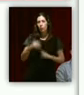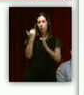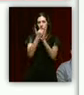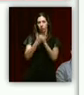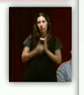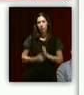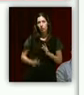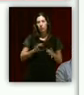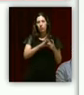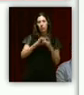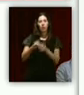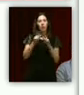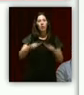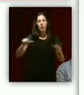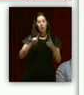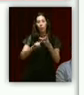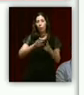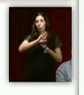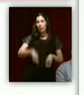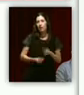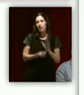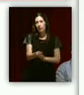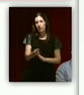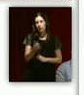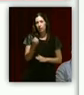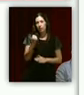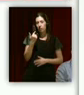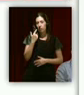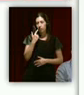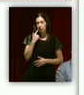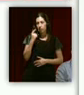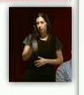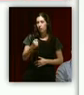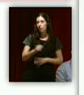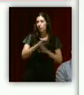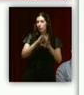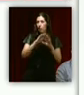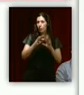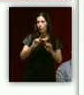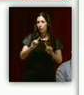phones. And finally, the exit,